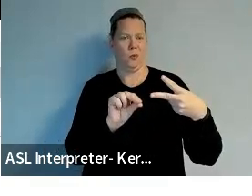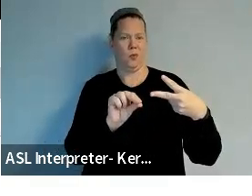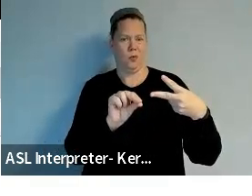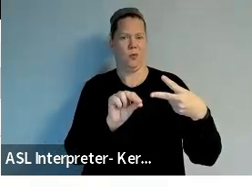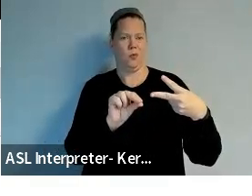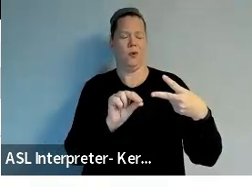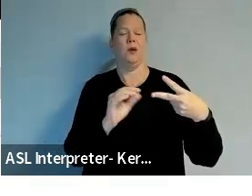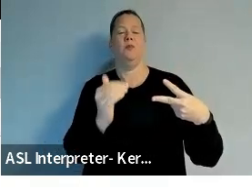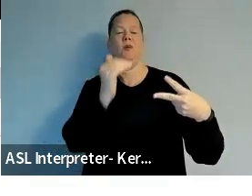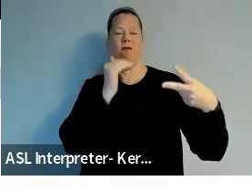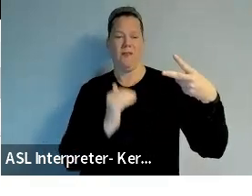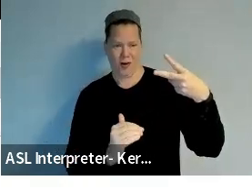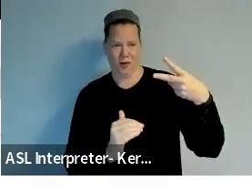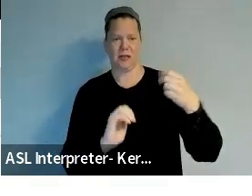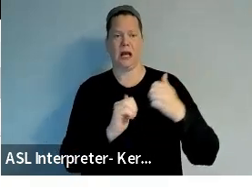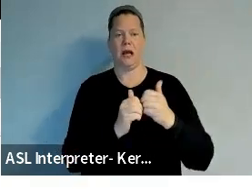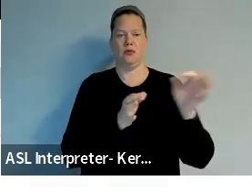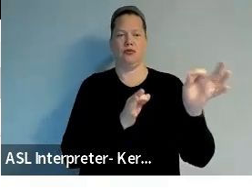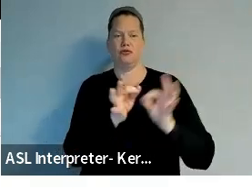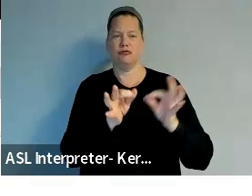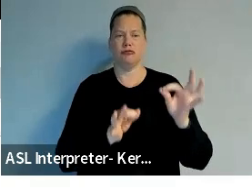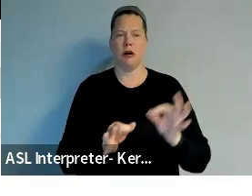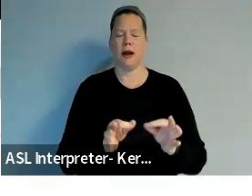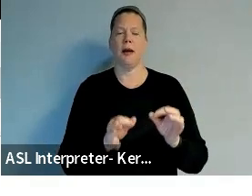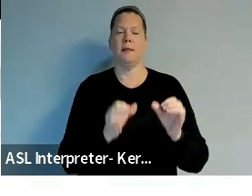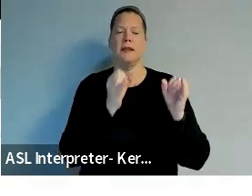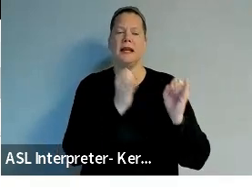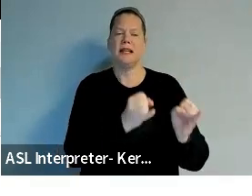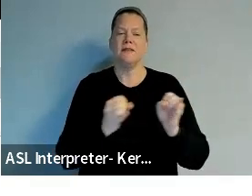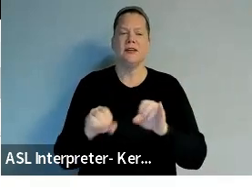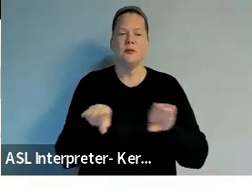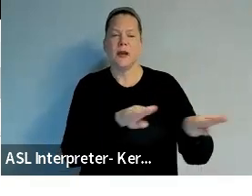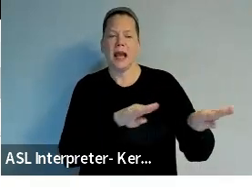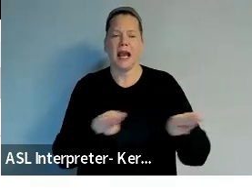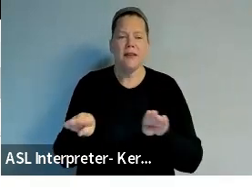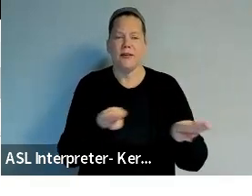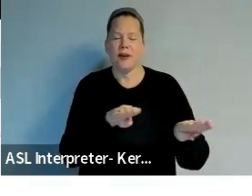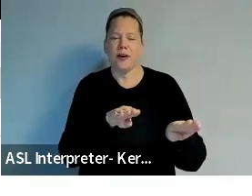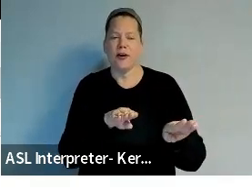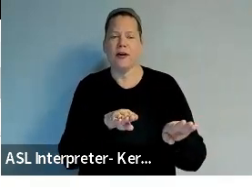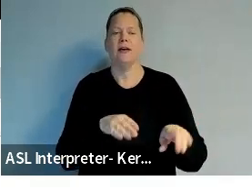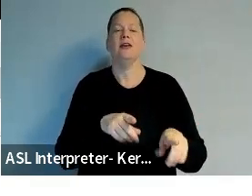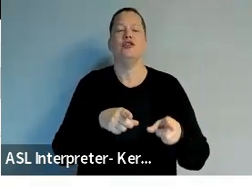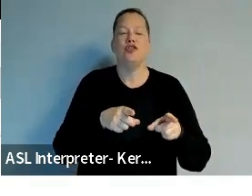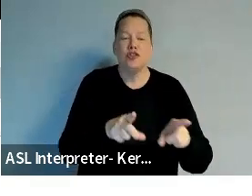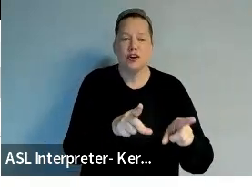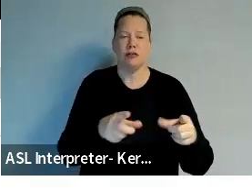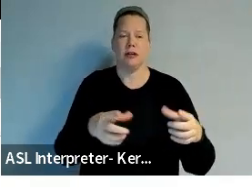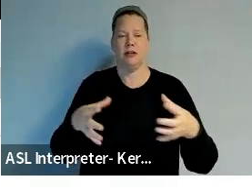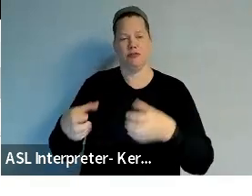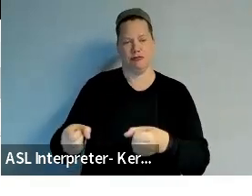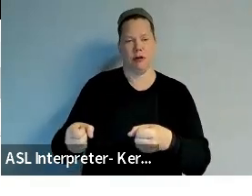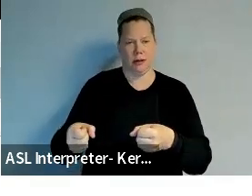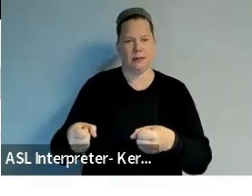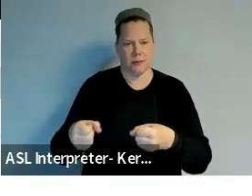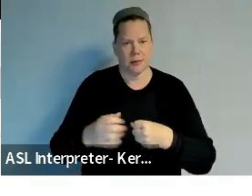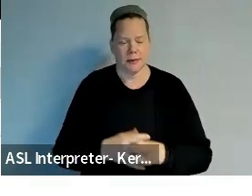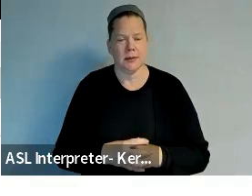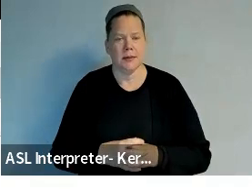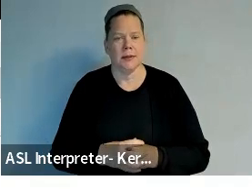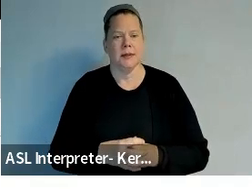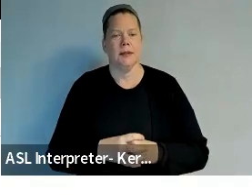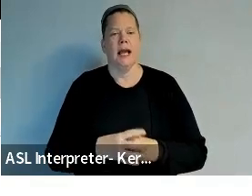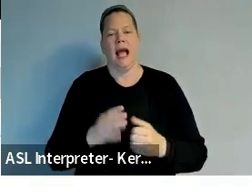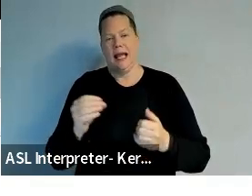move on to the describe individual's behavior and condition during restraint and safety checks prompt.